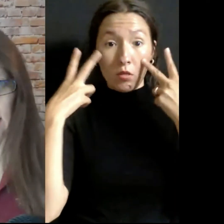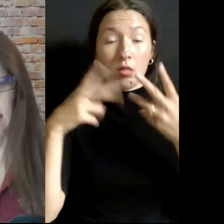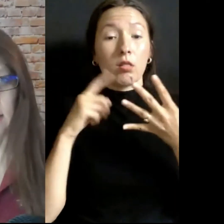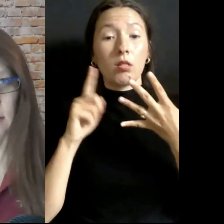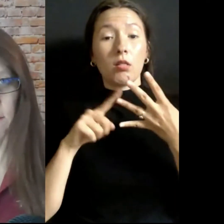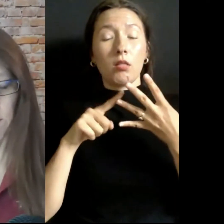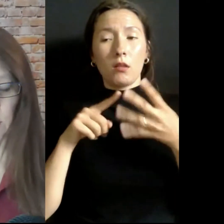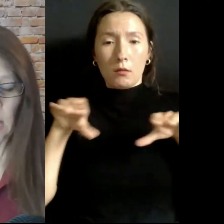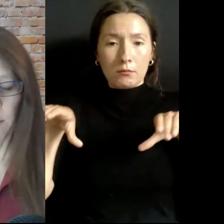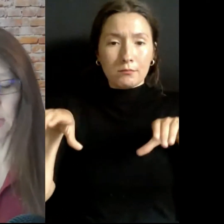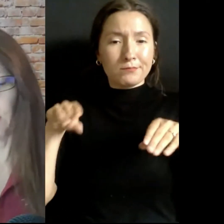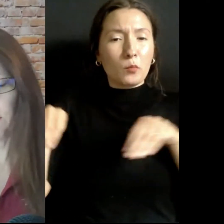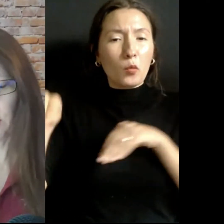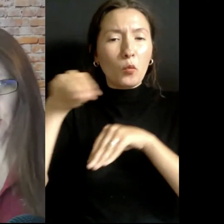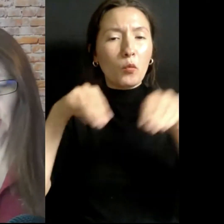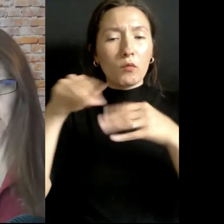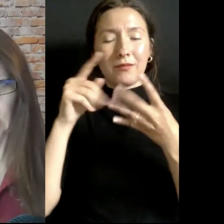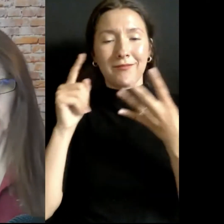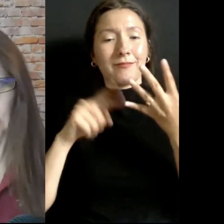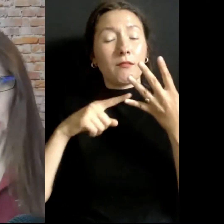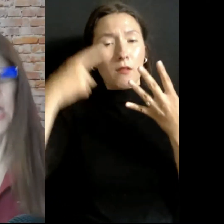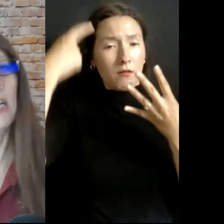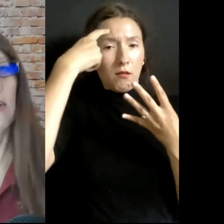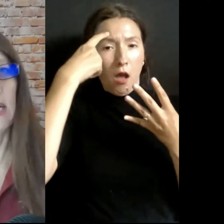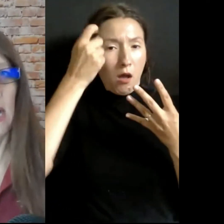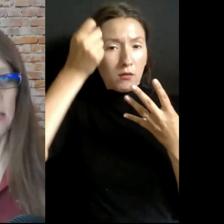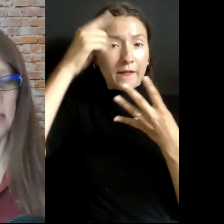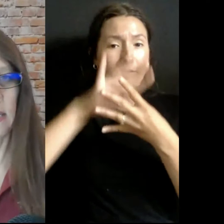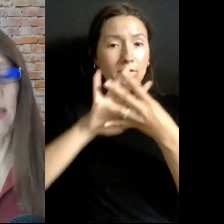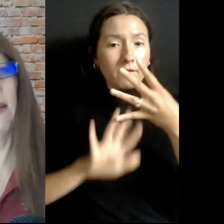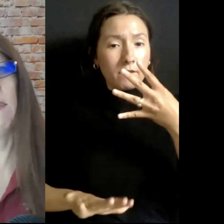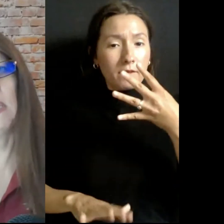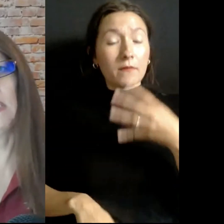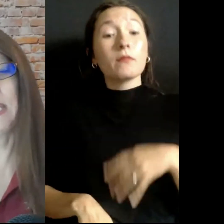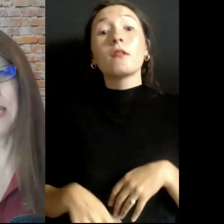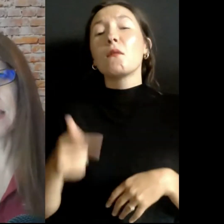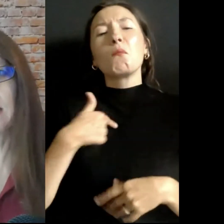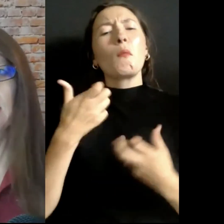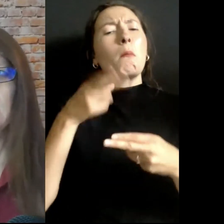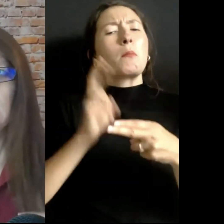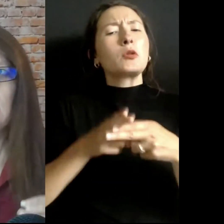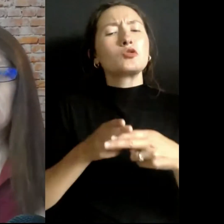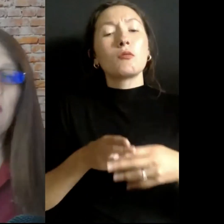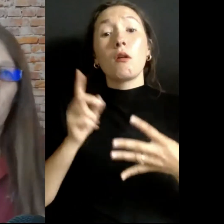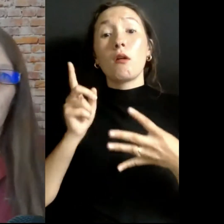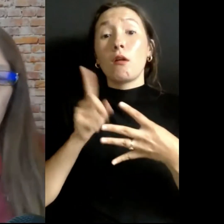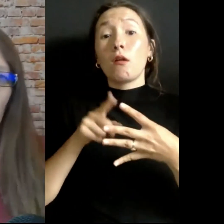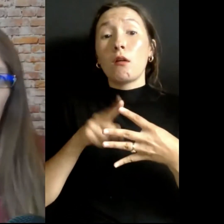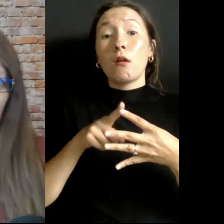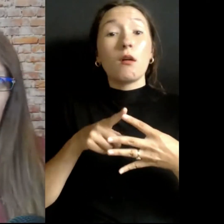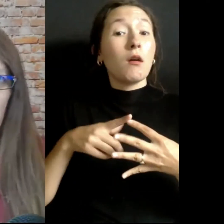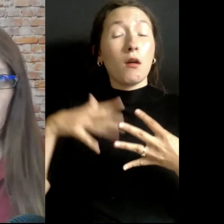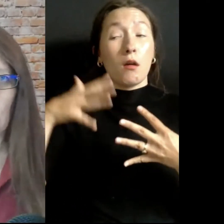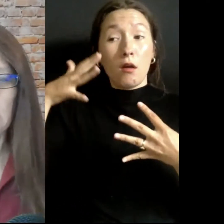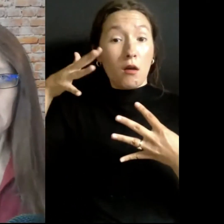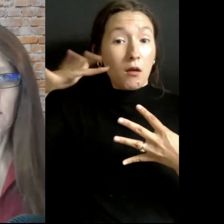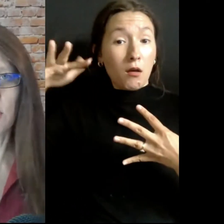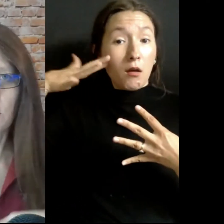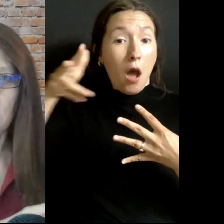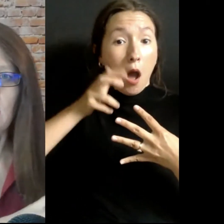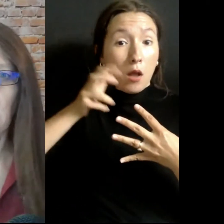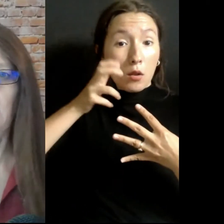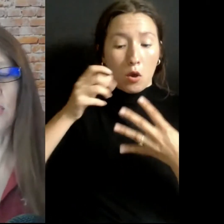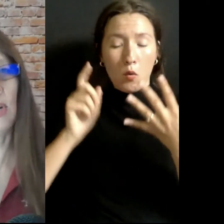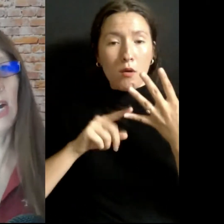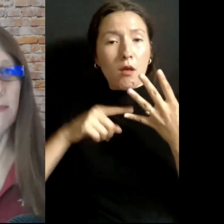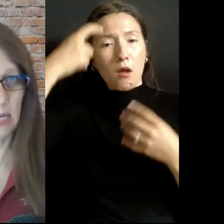and cognitive. But I want to first mention audio and cognitive have the least differences for systems training